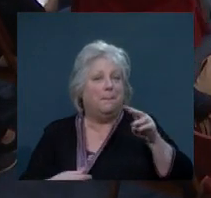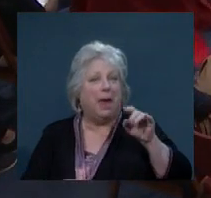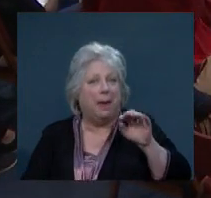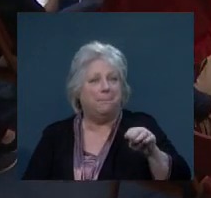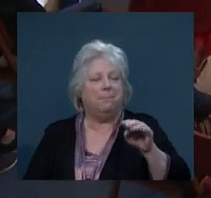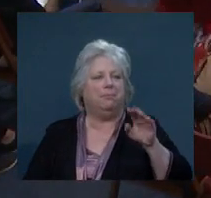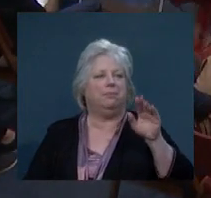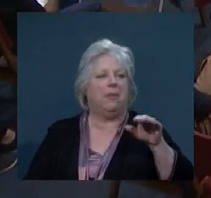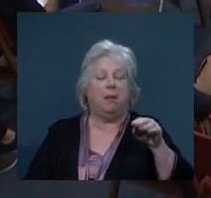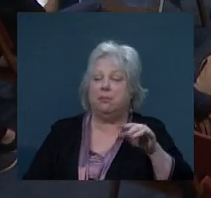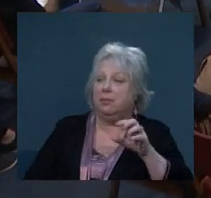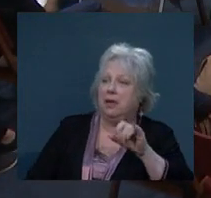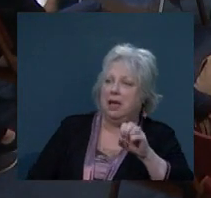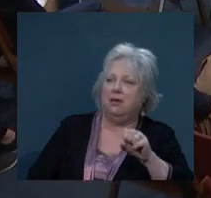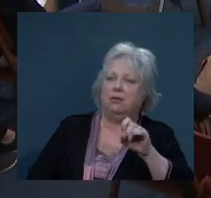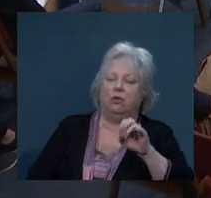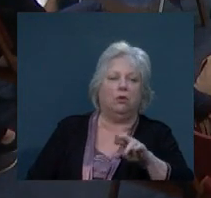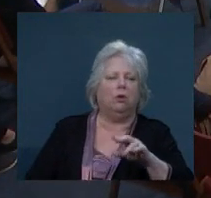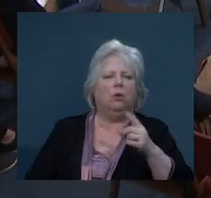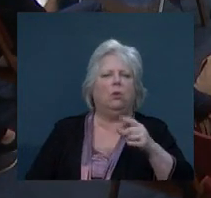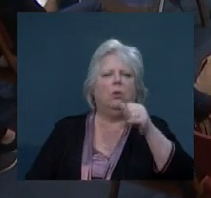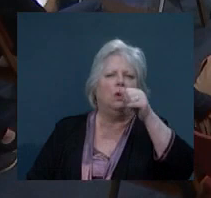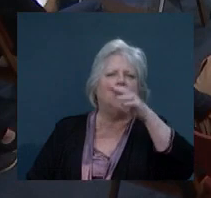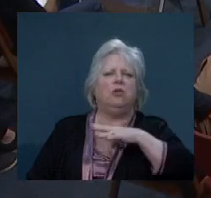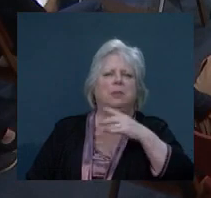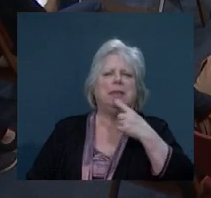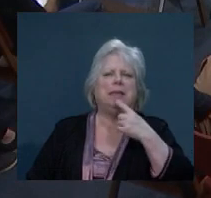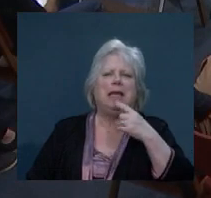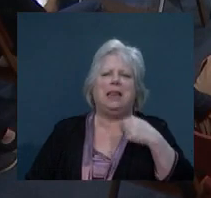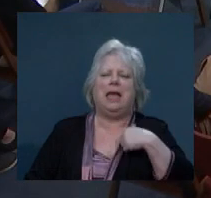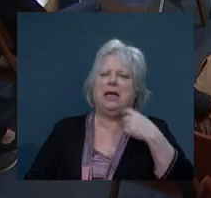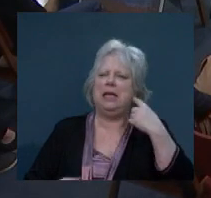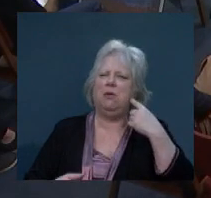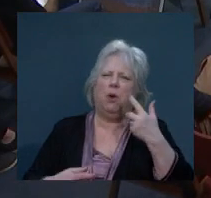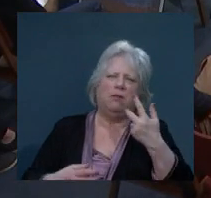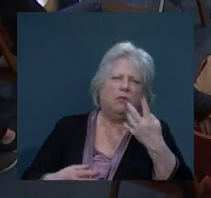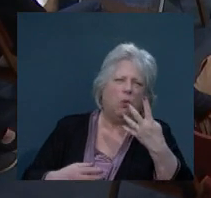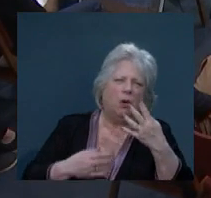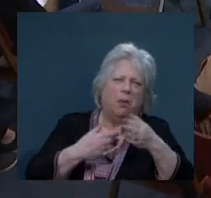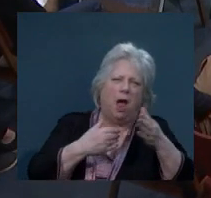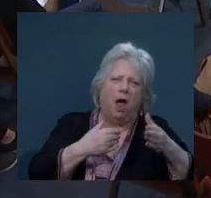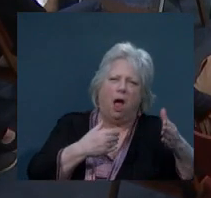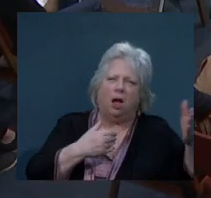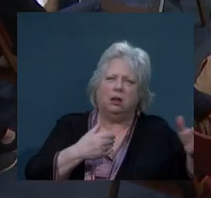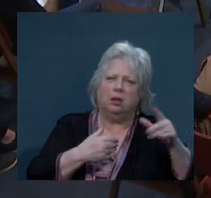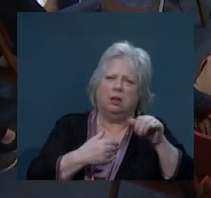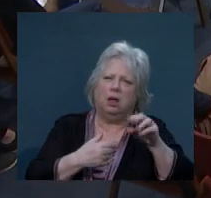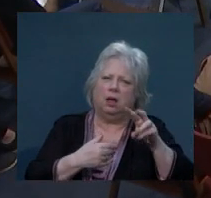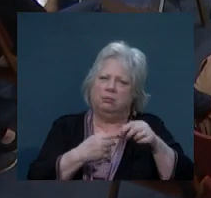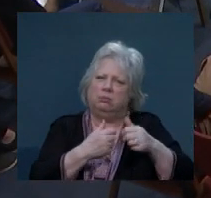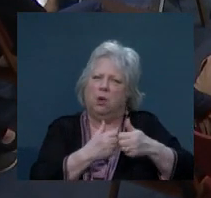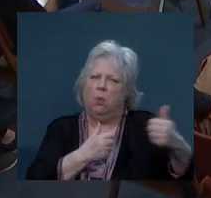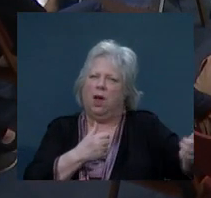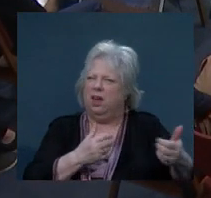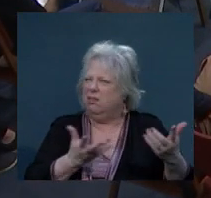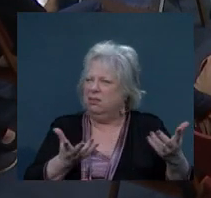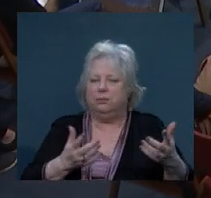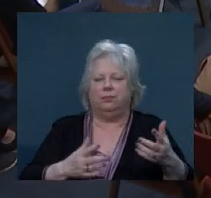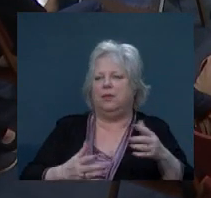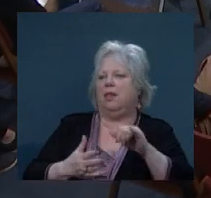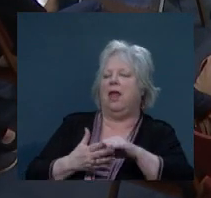Yes, sir. One of the gentlemen said that they could hear the music, was it 4 blocks away? That